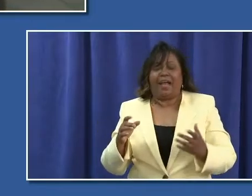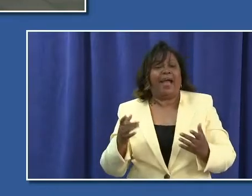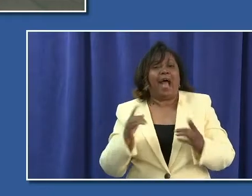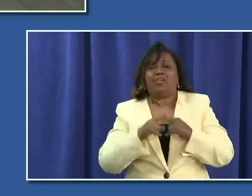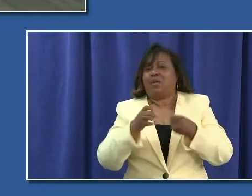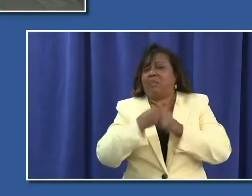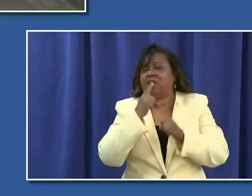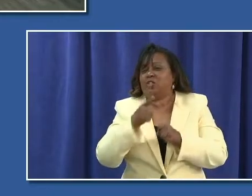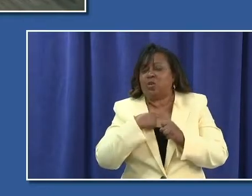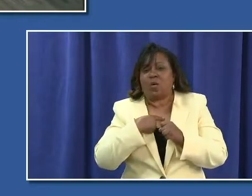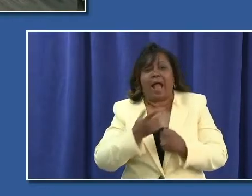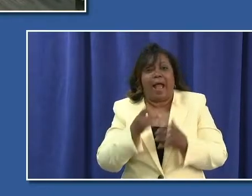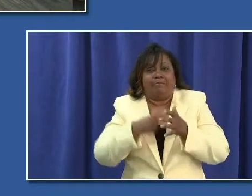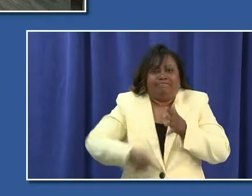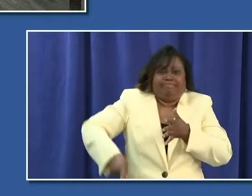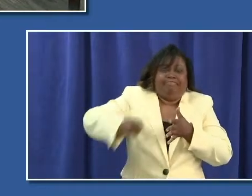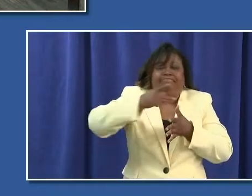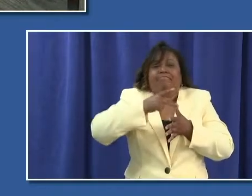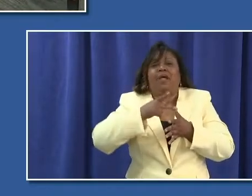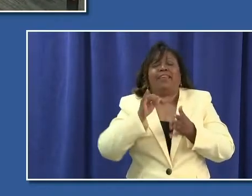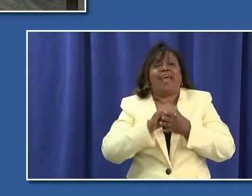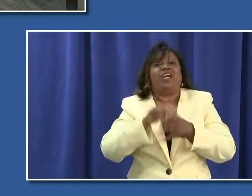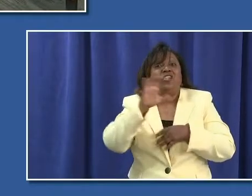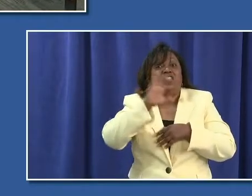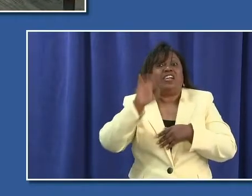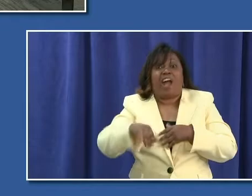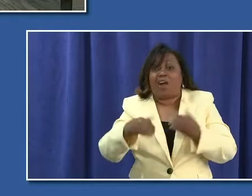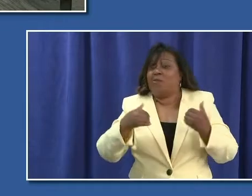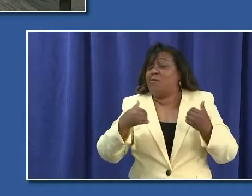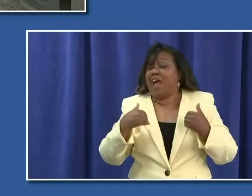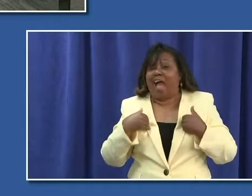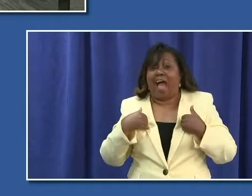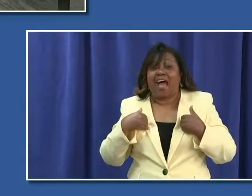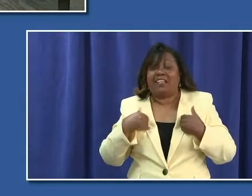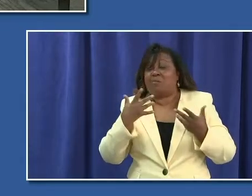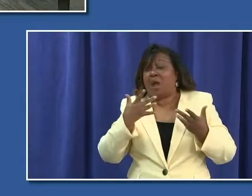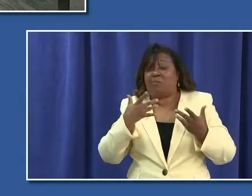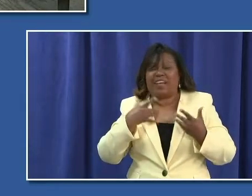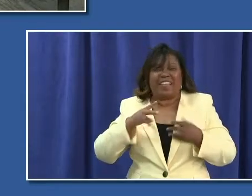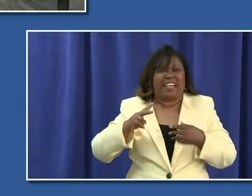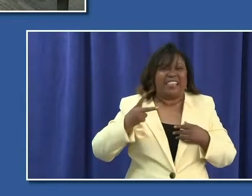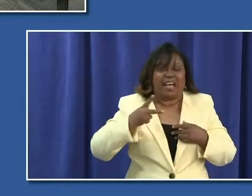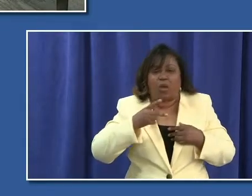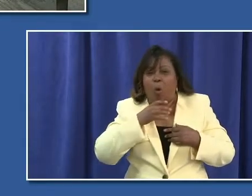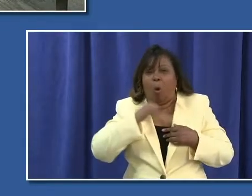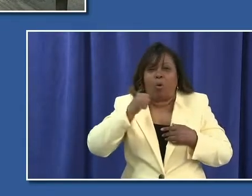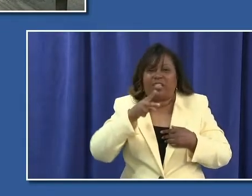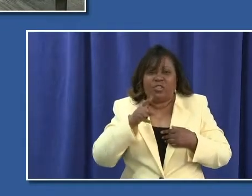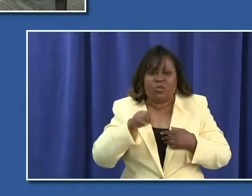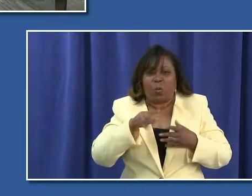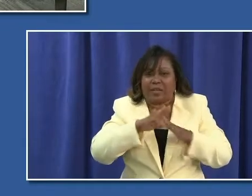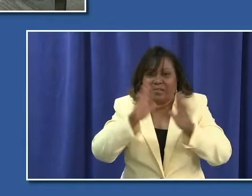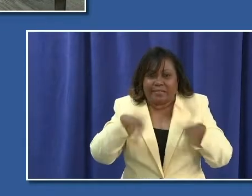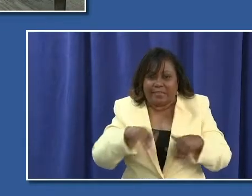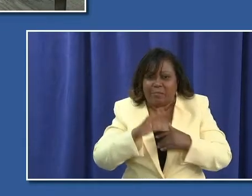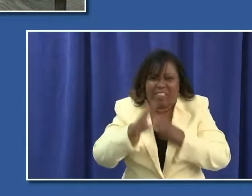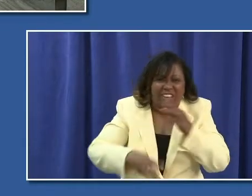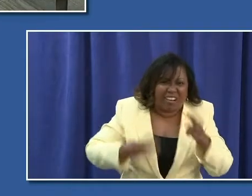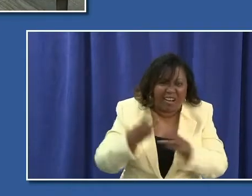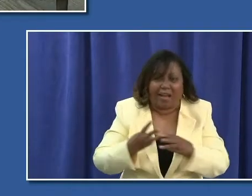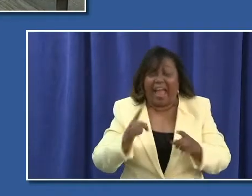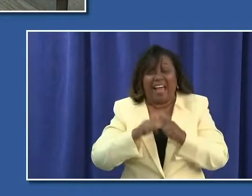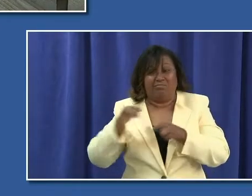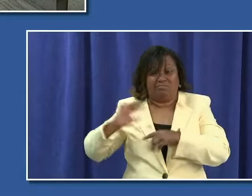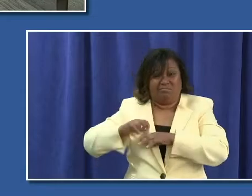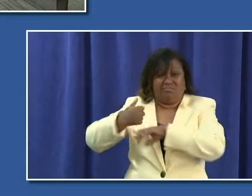just want to make sure that I preface this by saying that Chicago has probably the second oldest sewer system in the country. Okay. Right? And it was